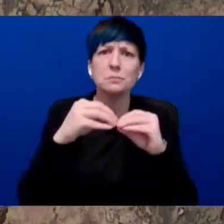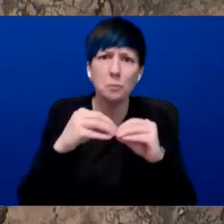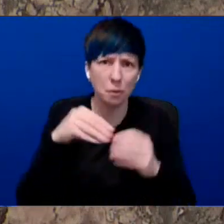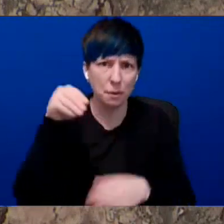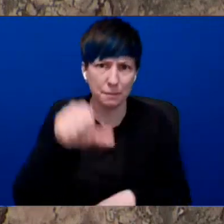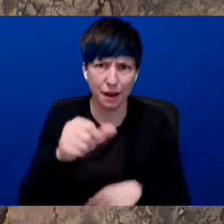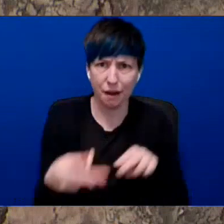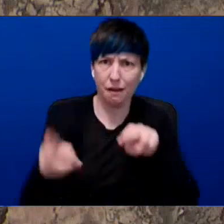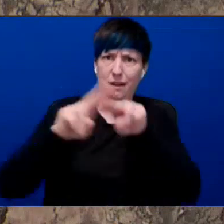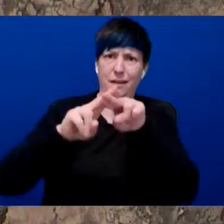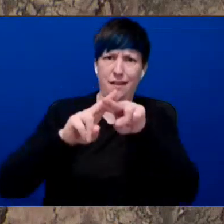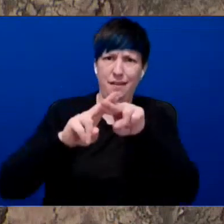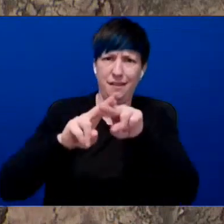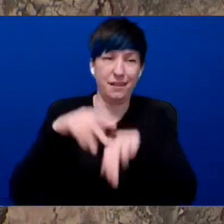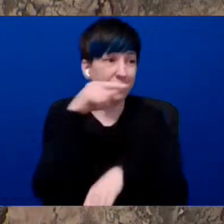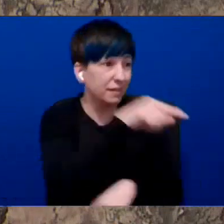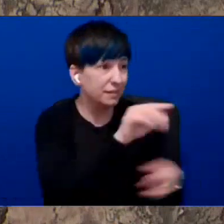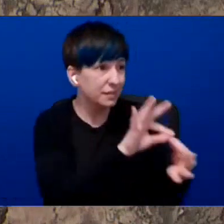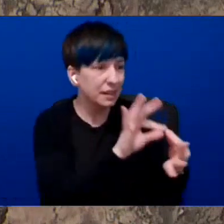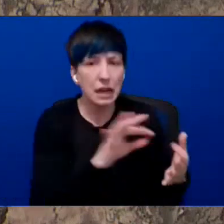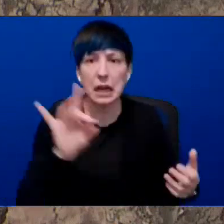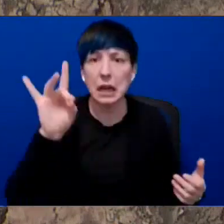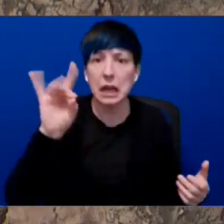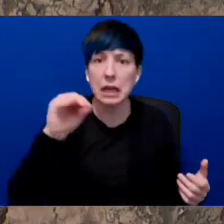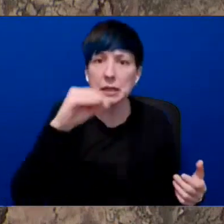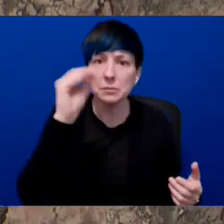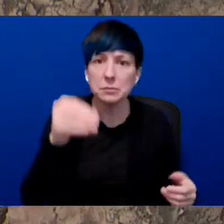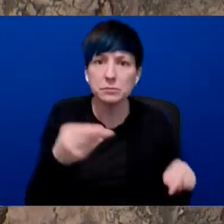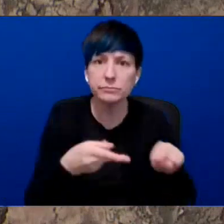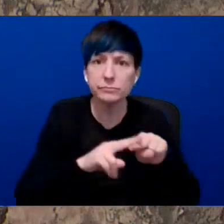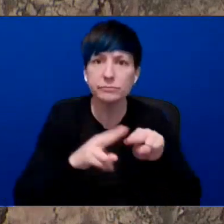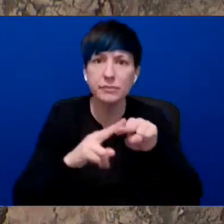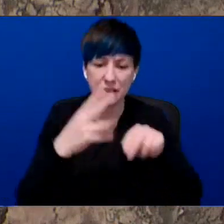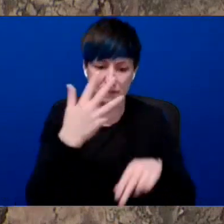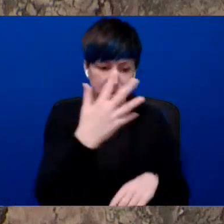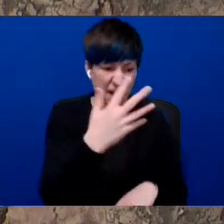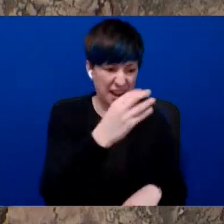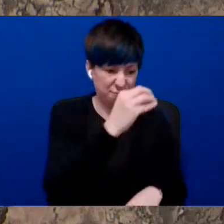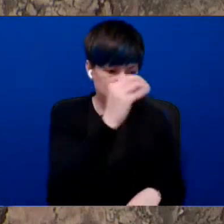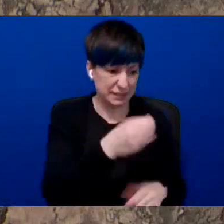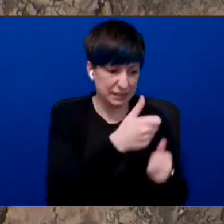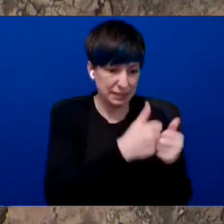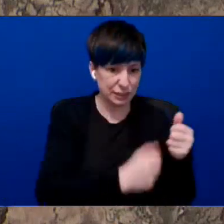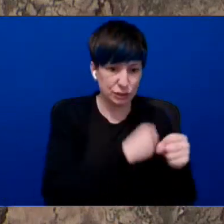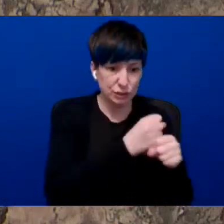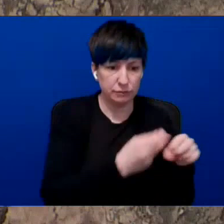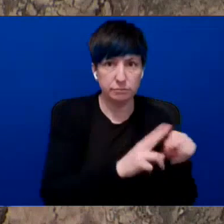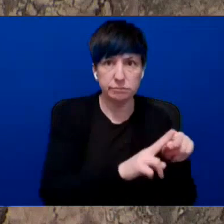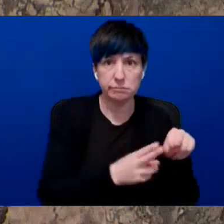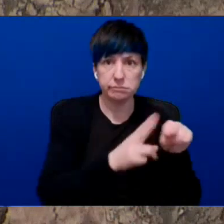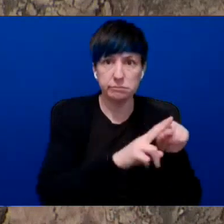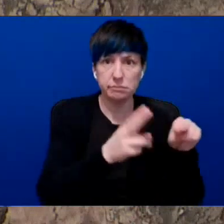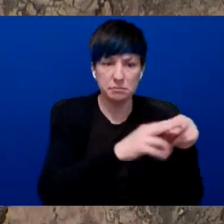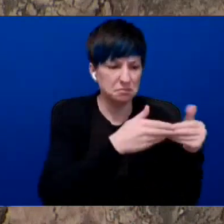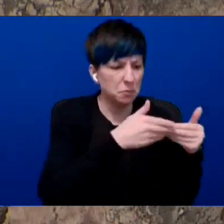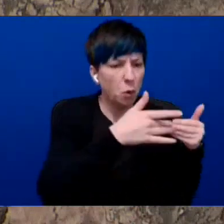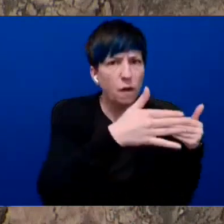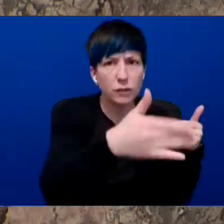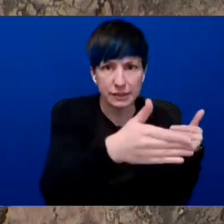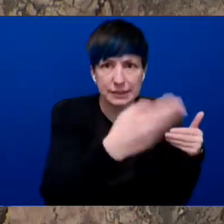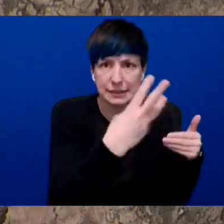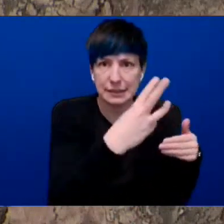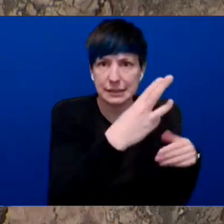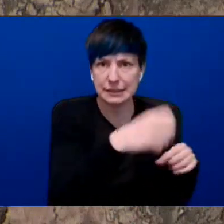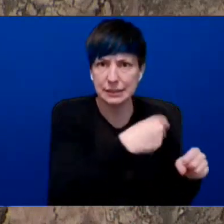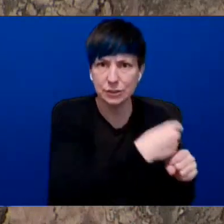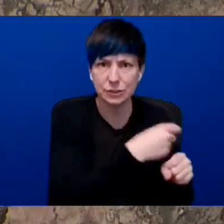80%. That's 5% a year on average over the 16 years on this side of the House. Mr. Speaker, we're not